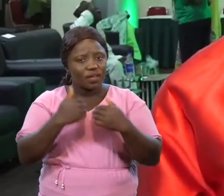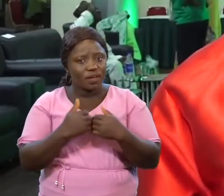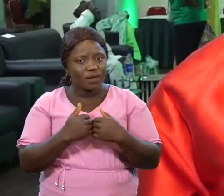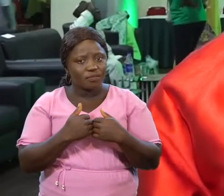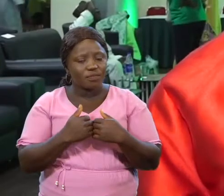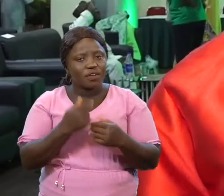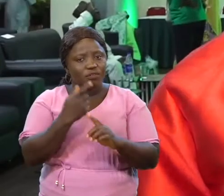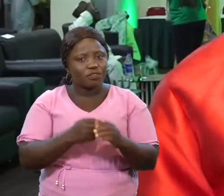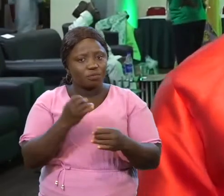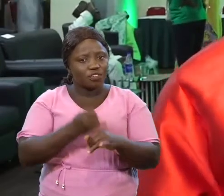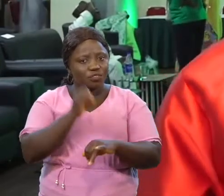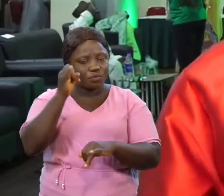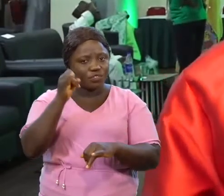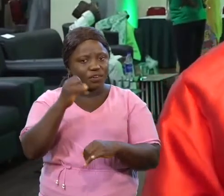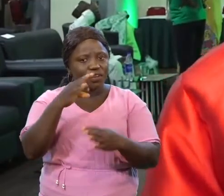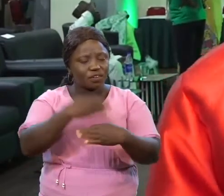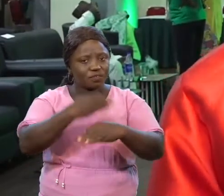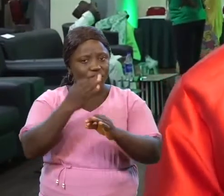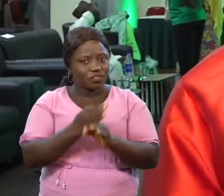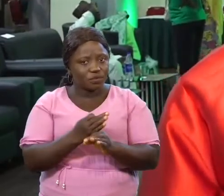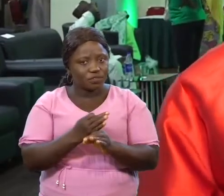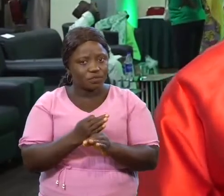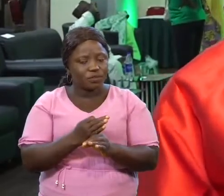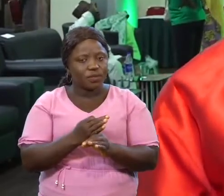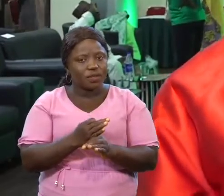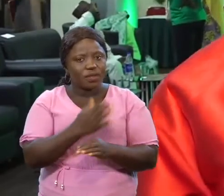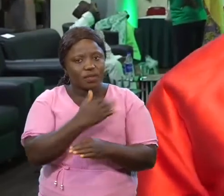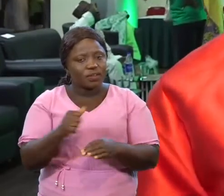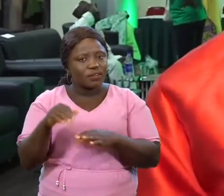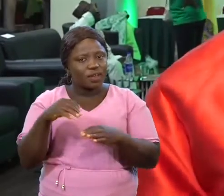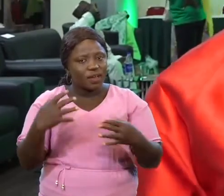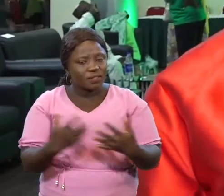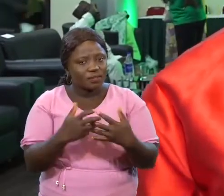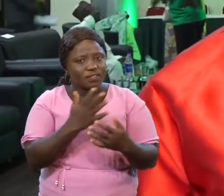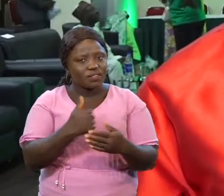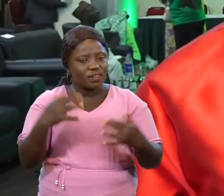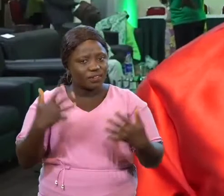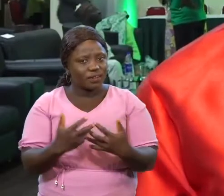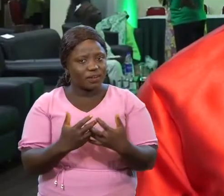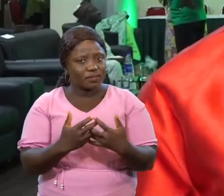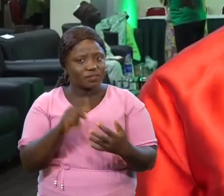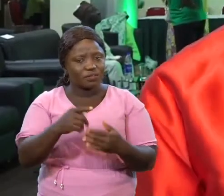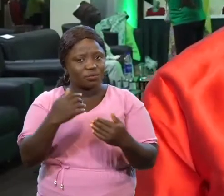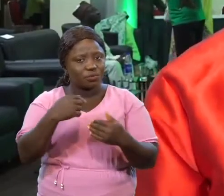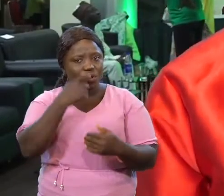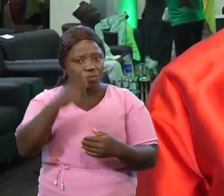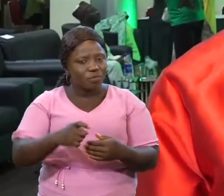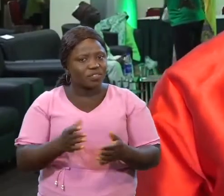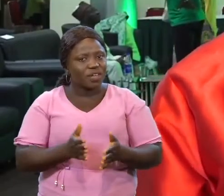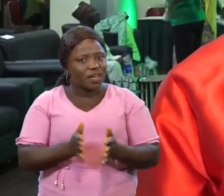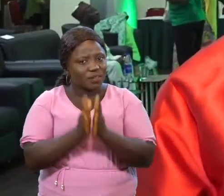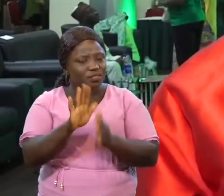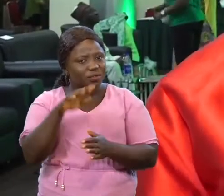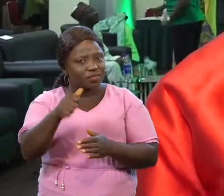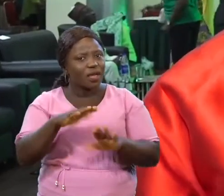the institutional infrastructure. You must start from articulating the challenges, that's the policy. You must start from